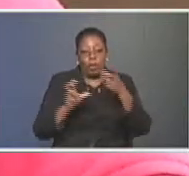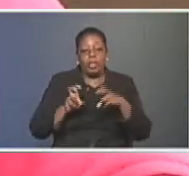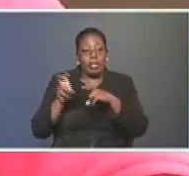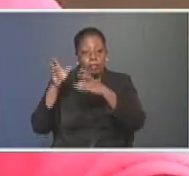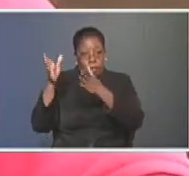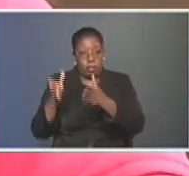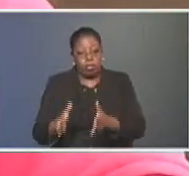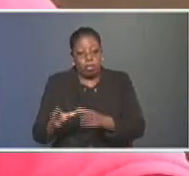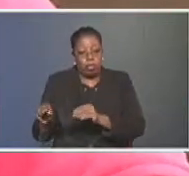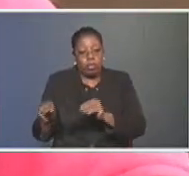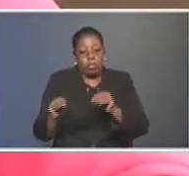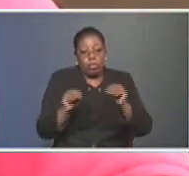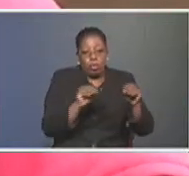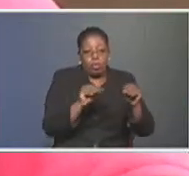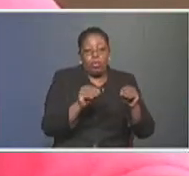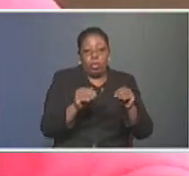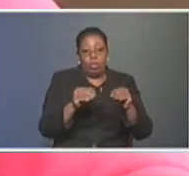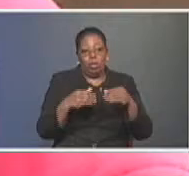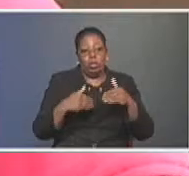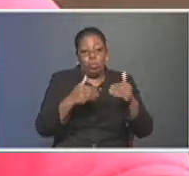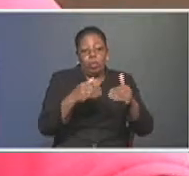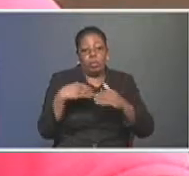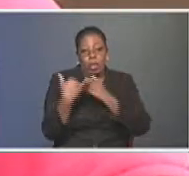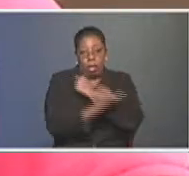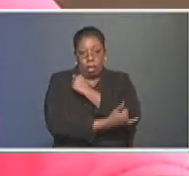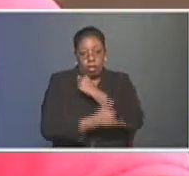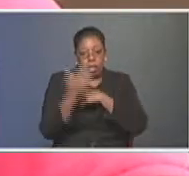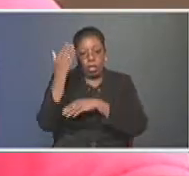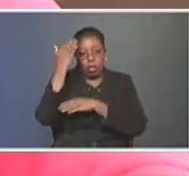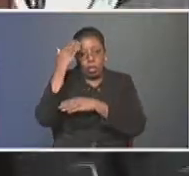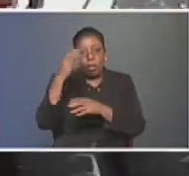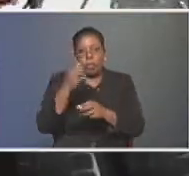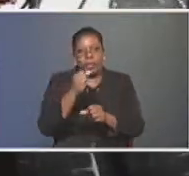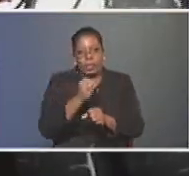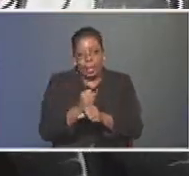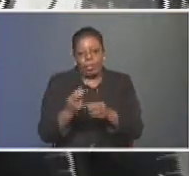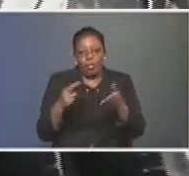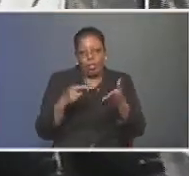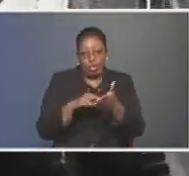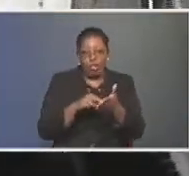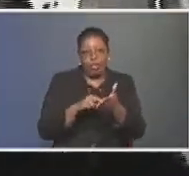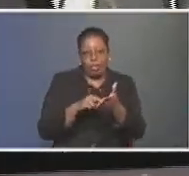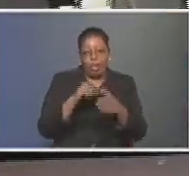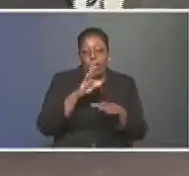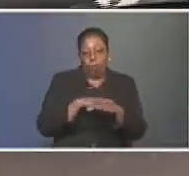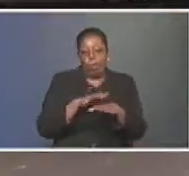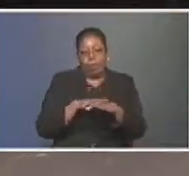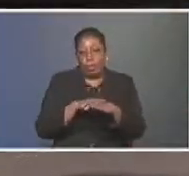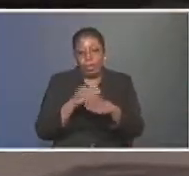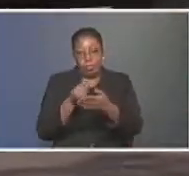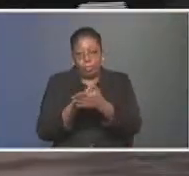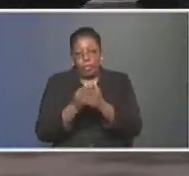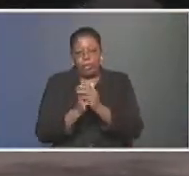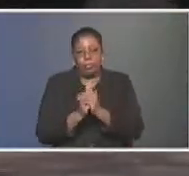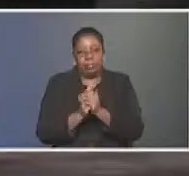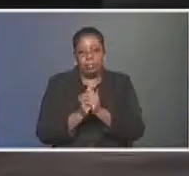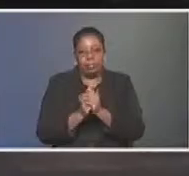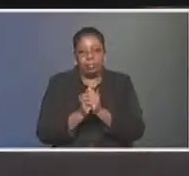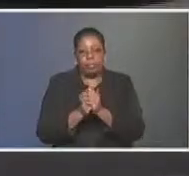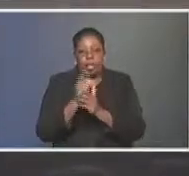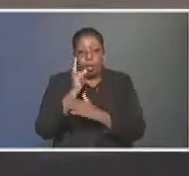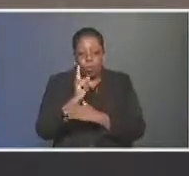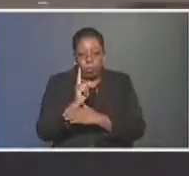to move toward our country because they know they will be able to get a return on their investments. In fact, one of the maximums